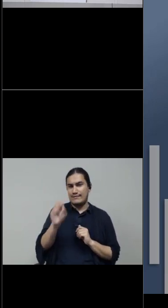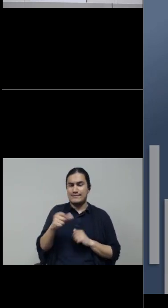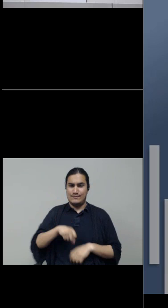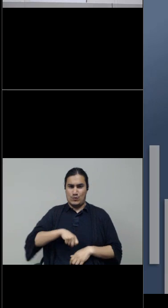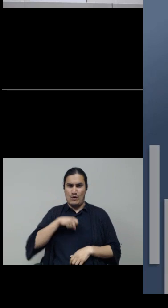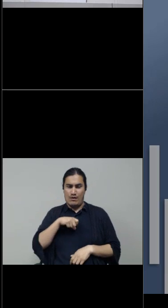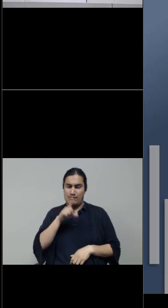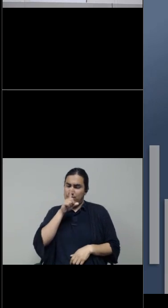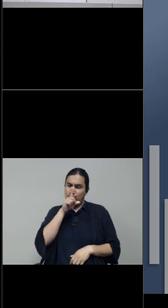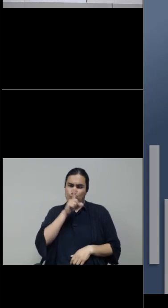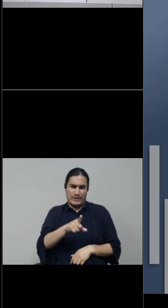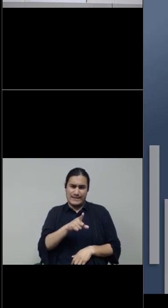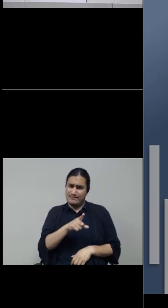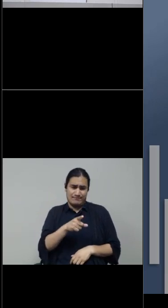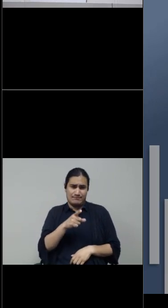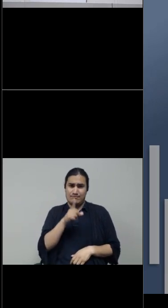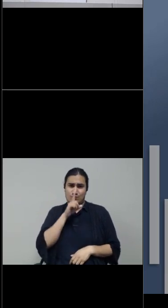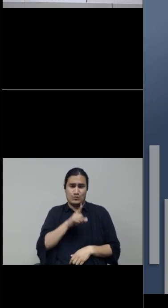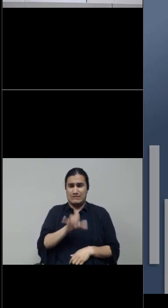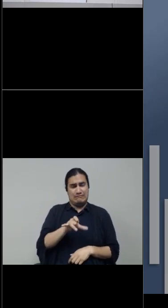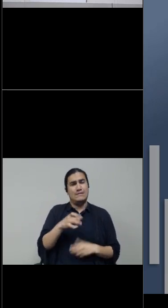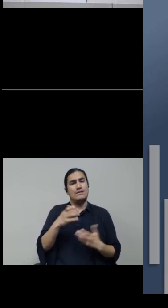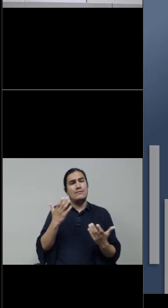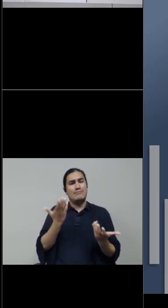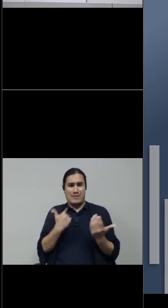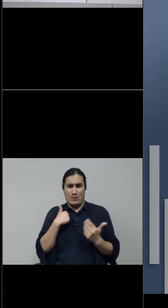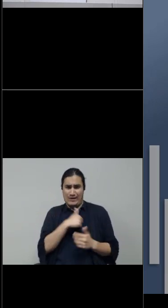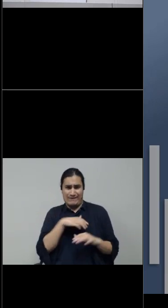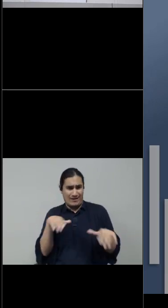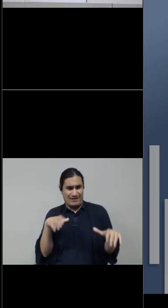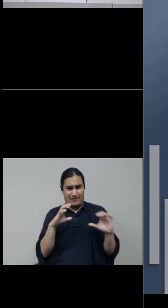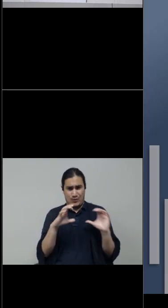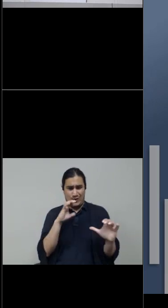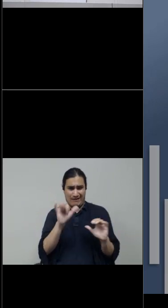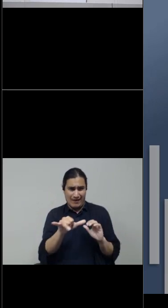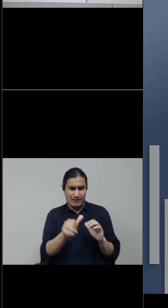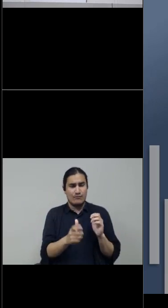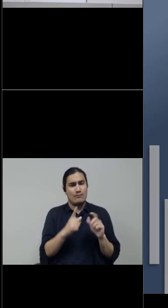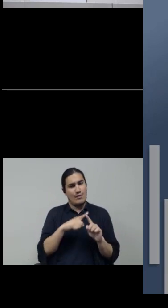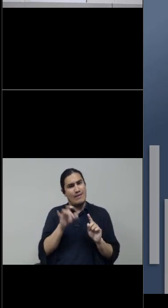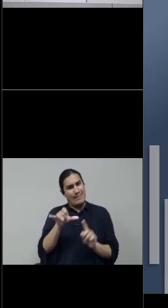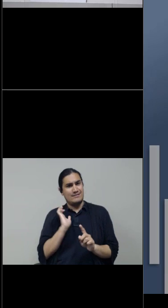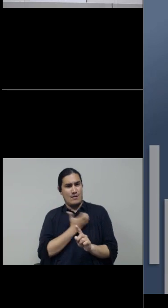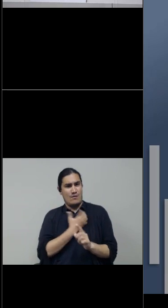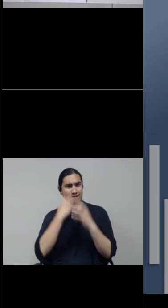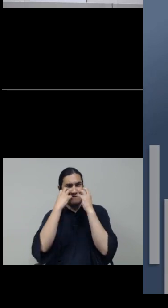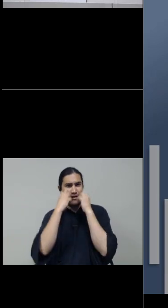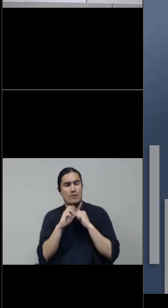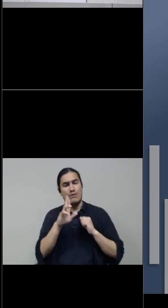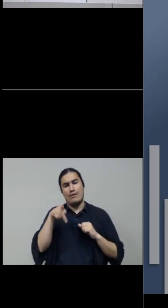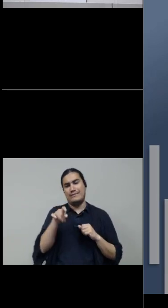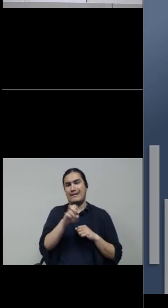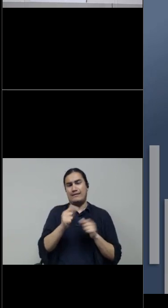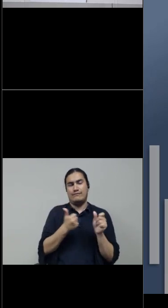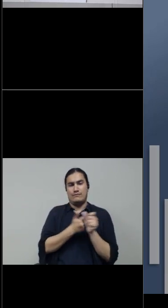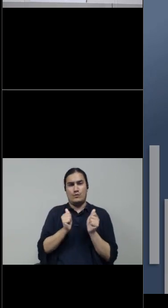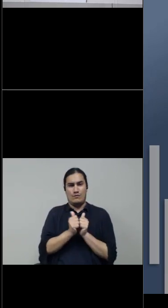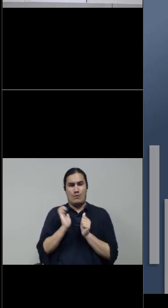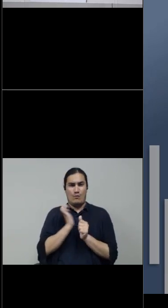and we maybe haven't communicated it as well, but it's actually one of our values that Caltrans updated with our new strategic plan,